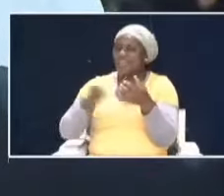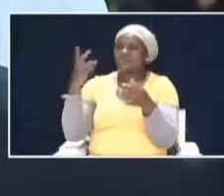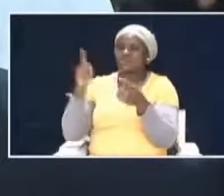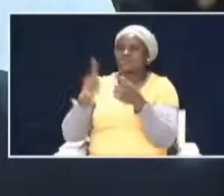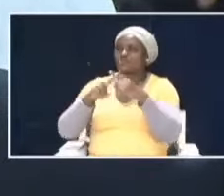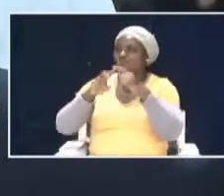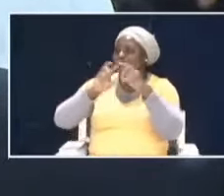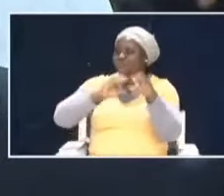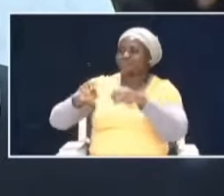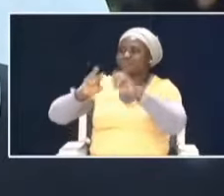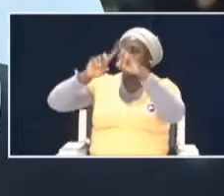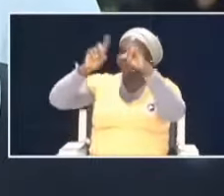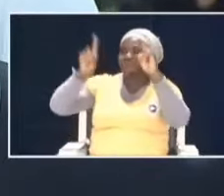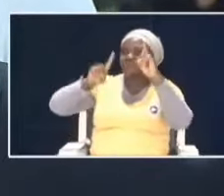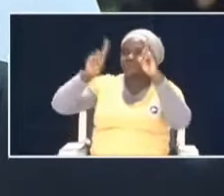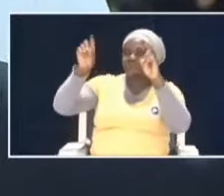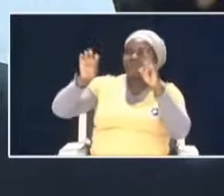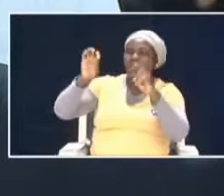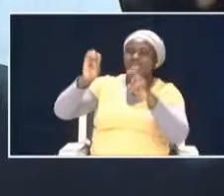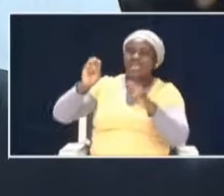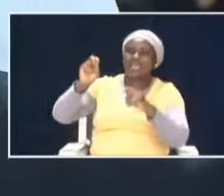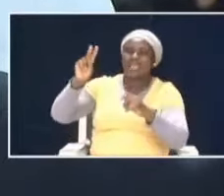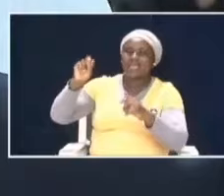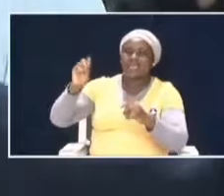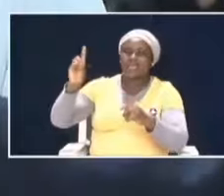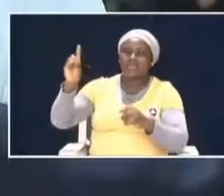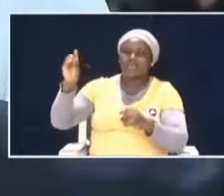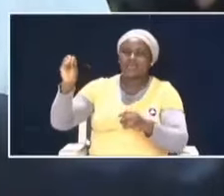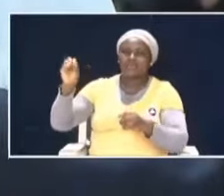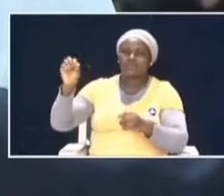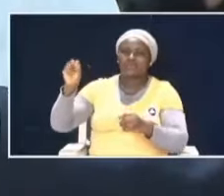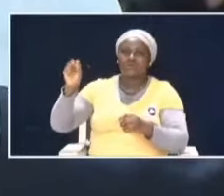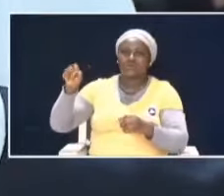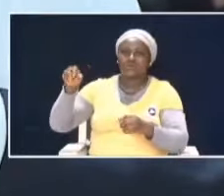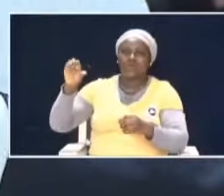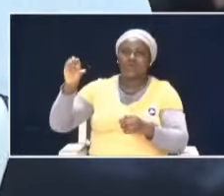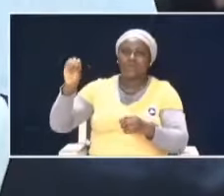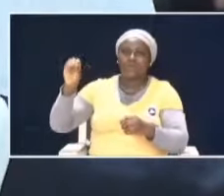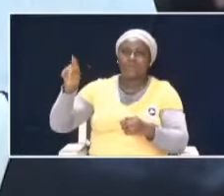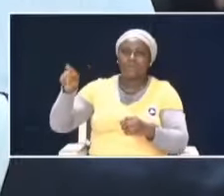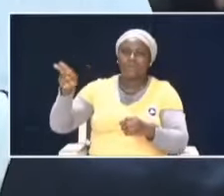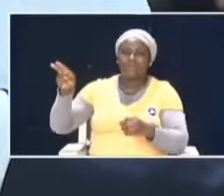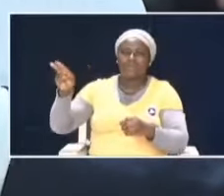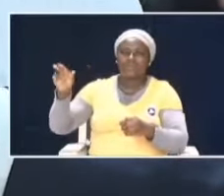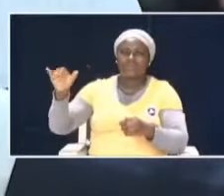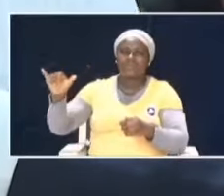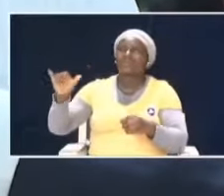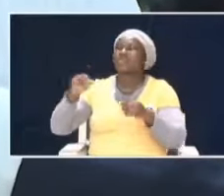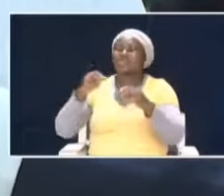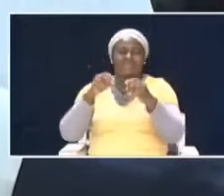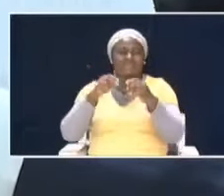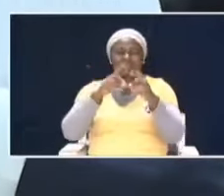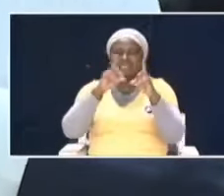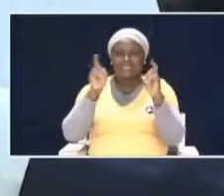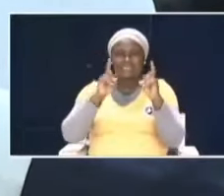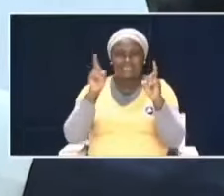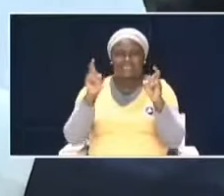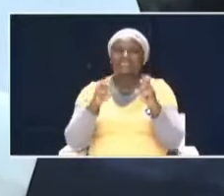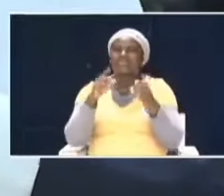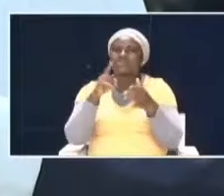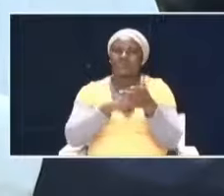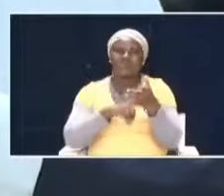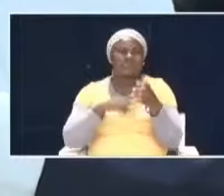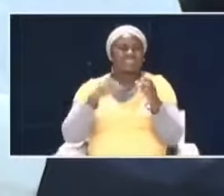test, endoscopy test, in a clinic on the 7th. By the time I did the test, what they could